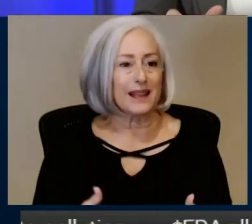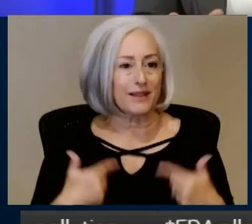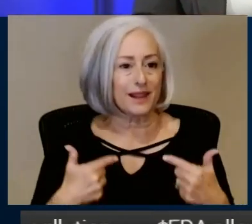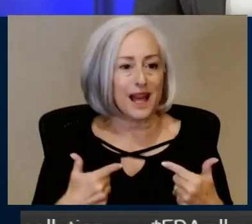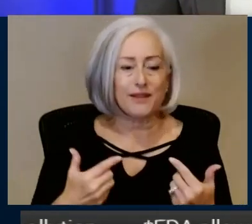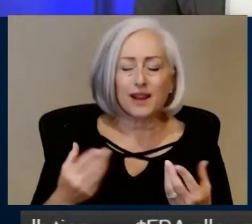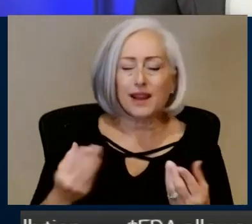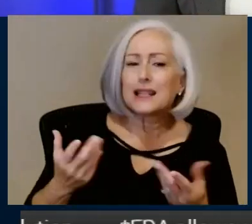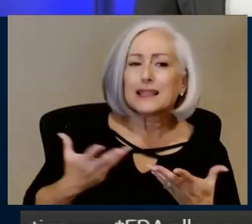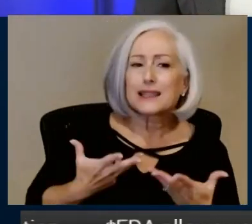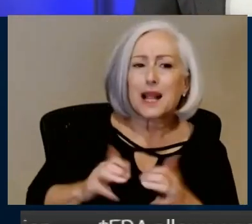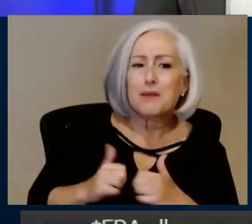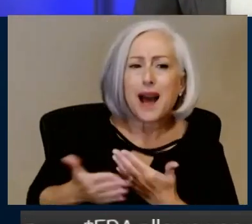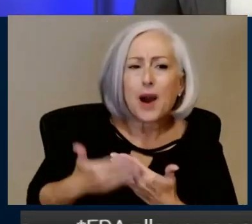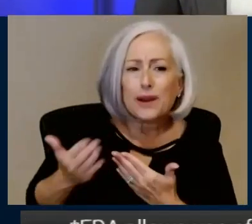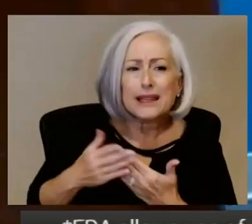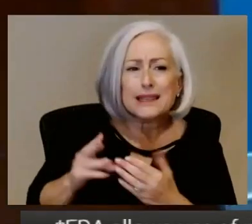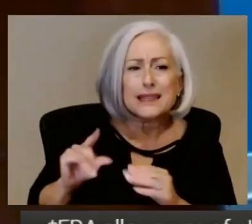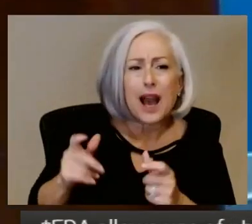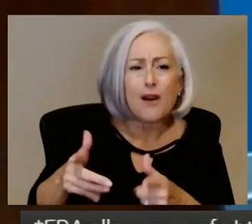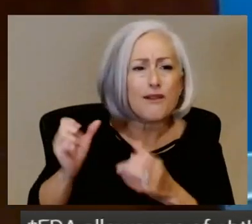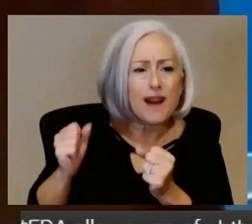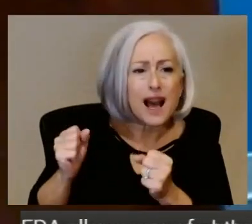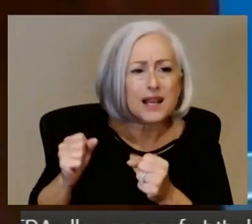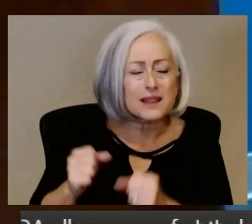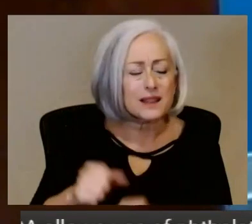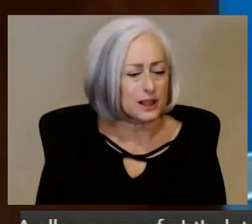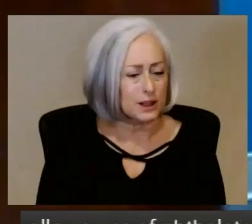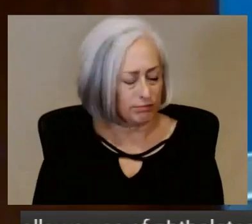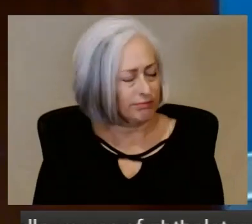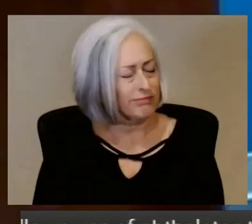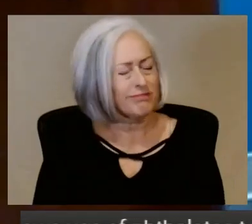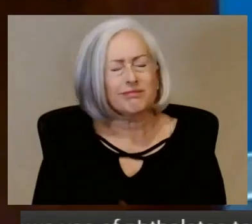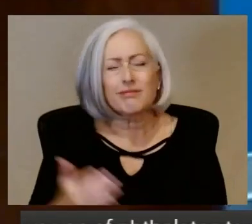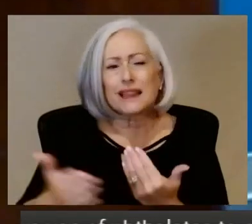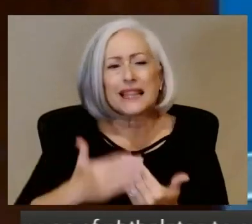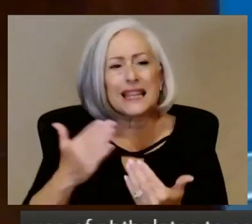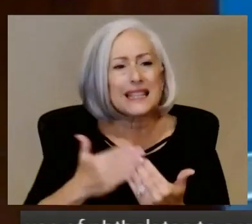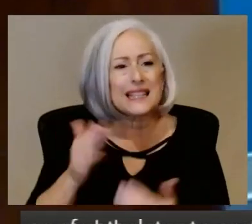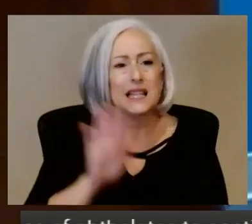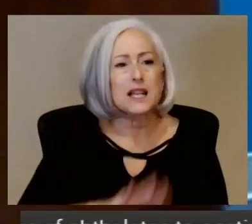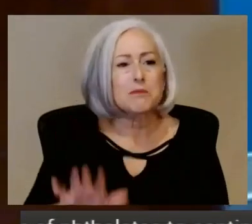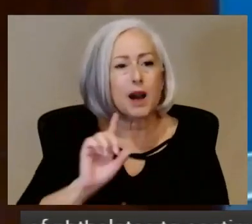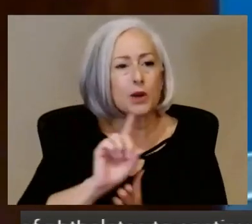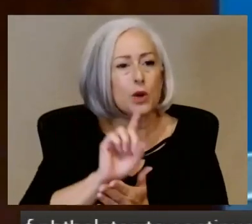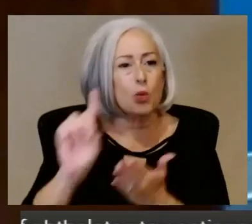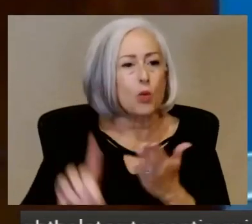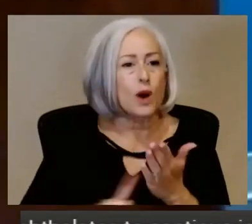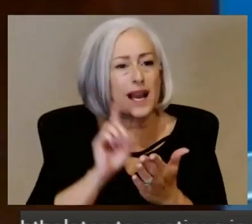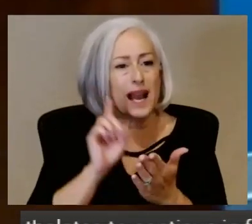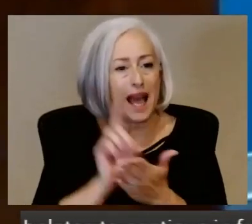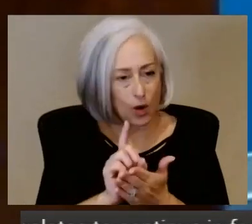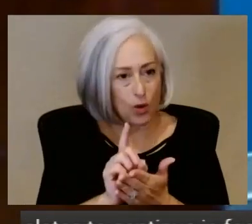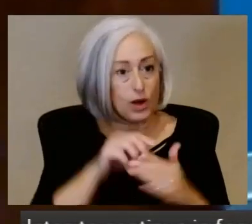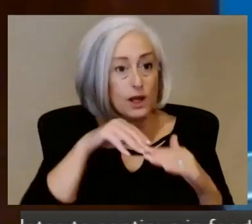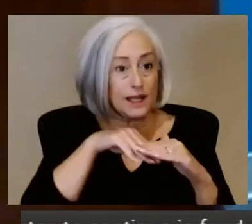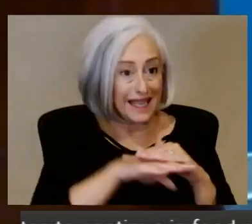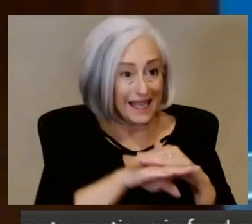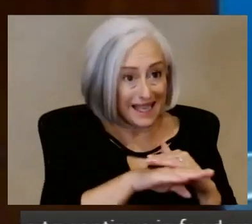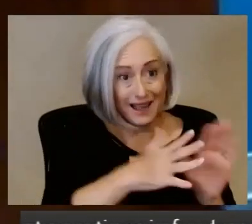it can be. It's very easy. So the whole process takes about 60 minutes from the time you walk in the door to the time that you